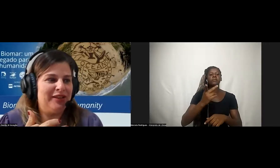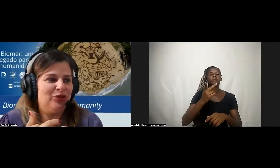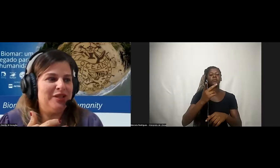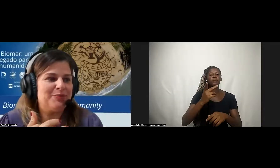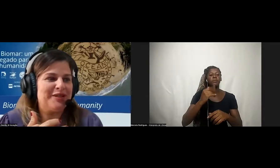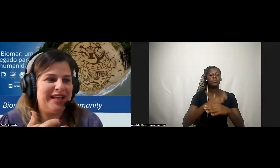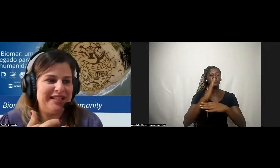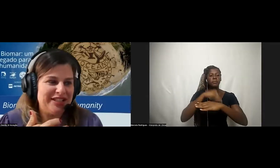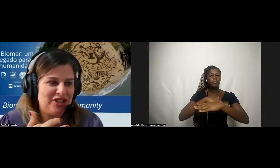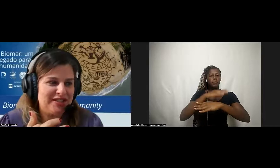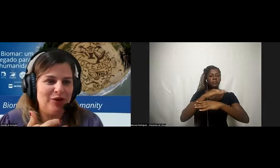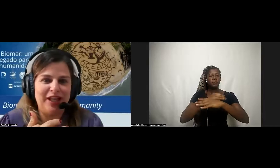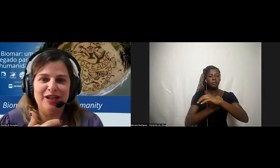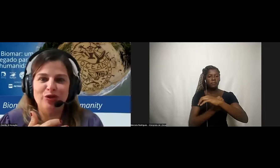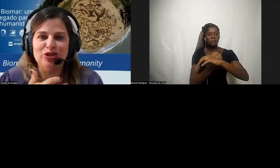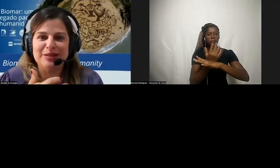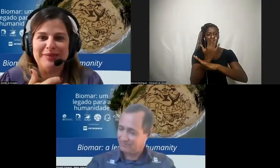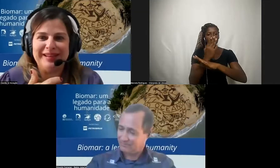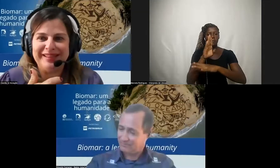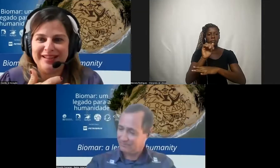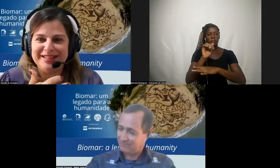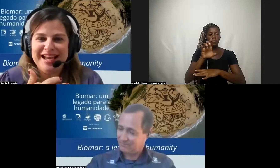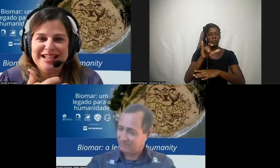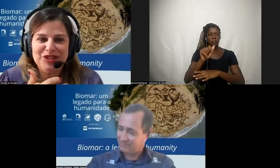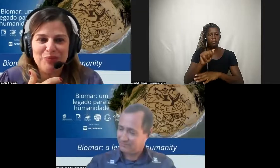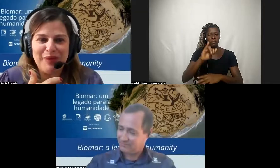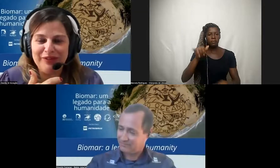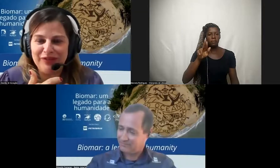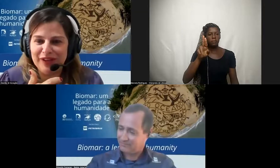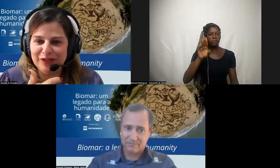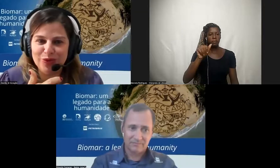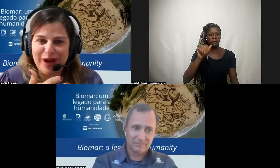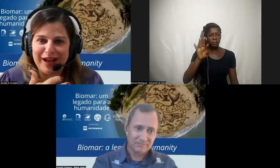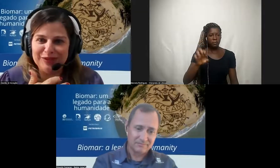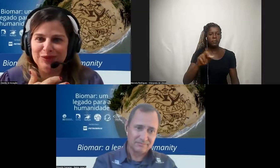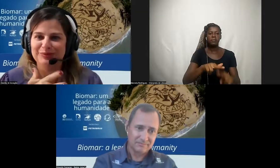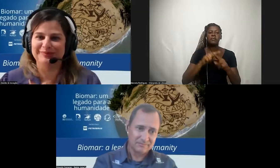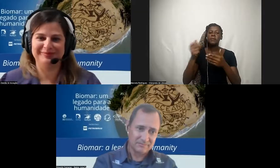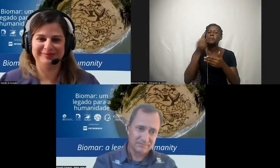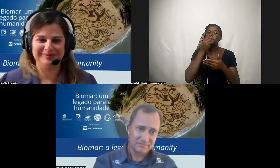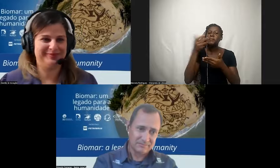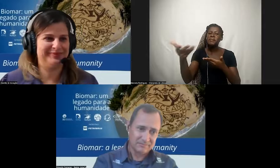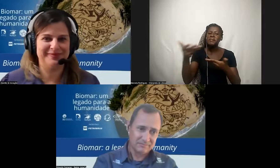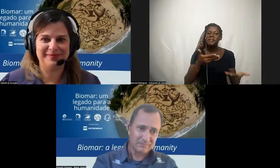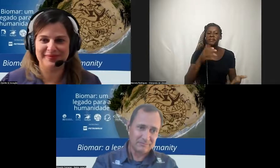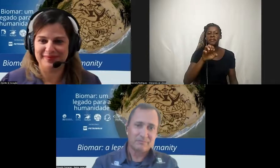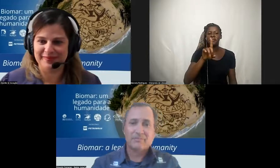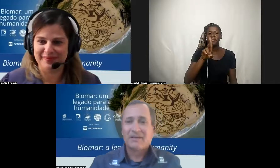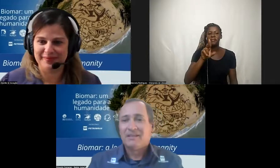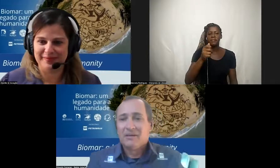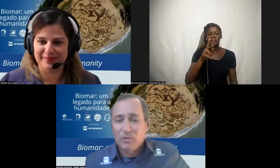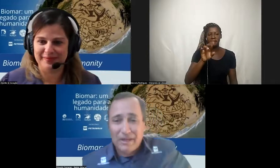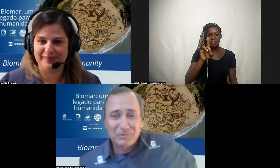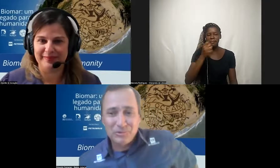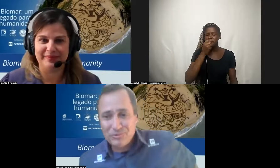president of the Baleia Jubarte project, and he's a chemical engineer and a